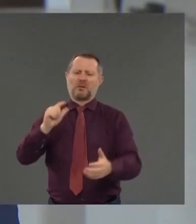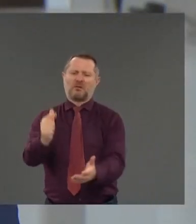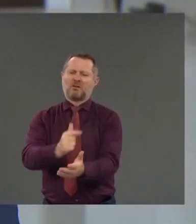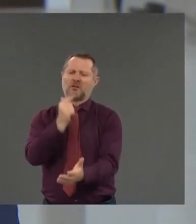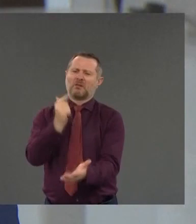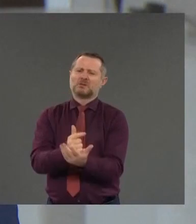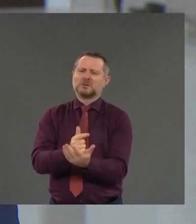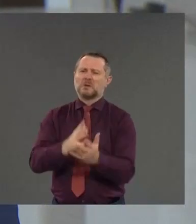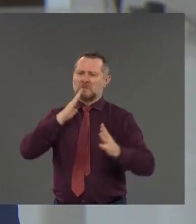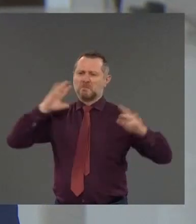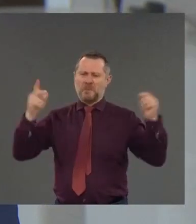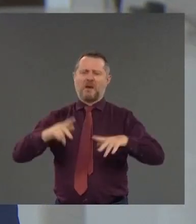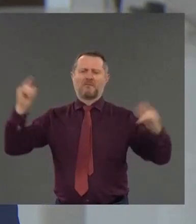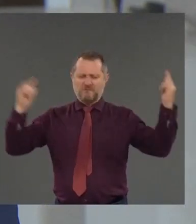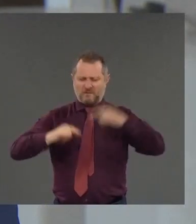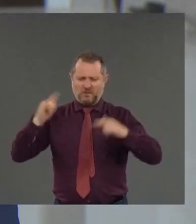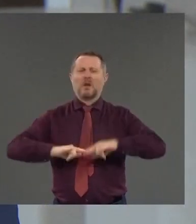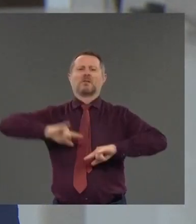it's a question of when.